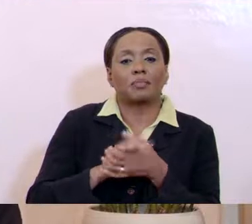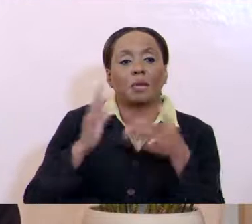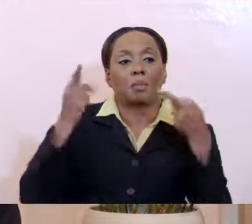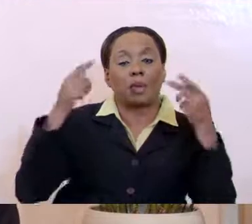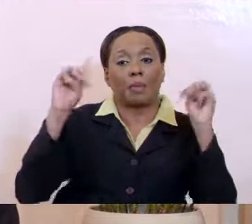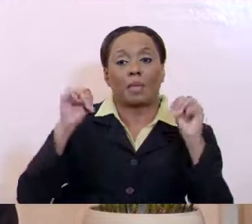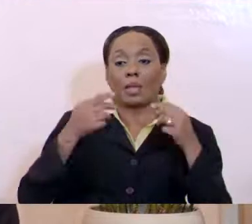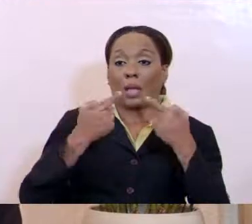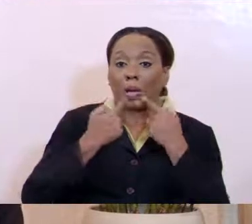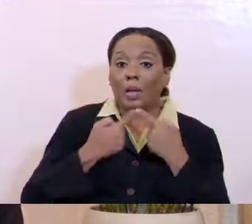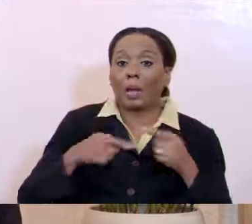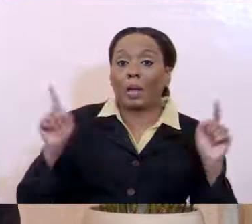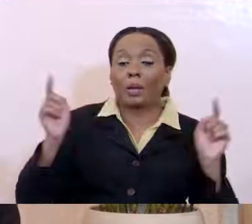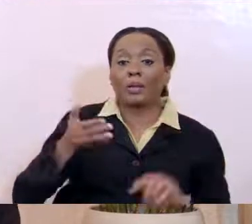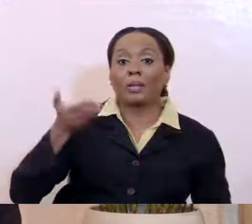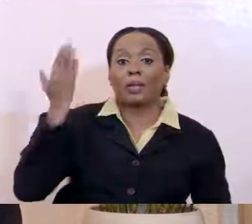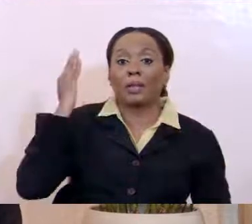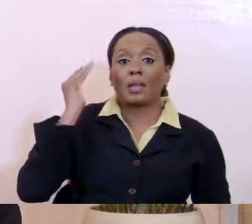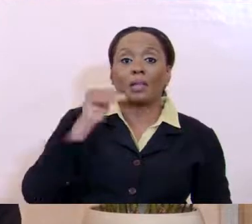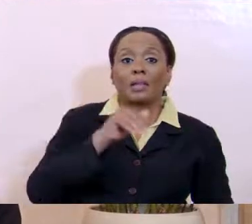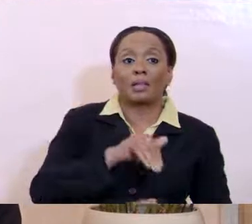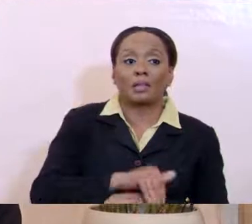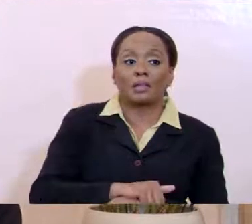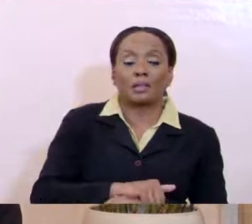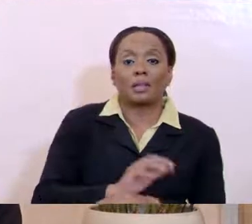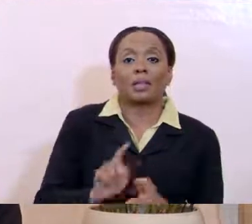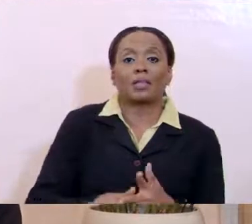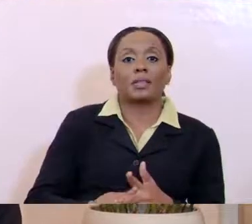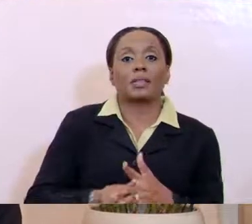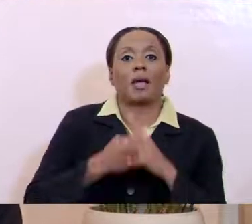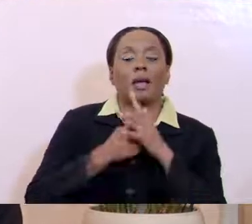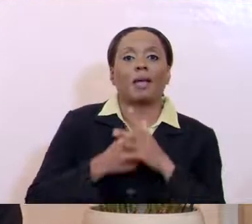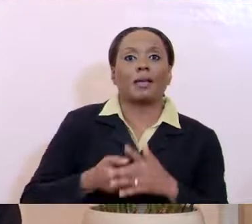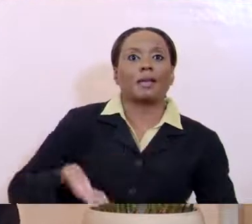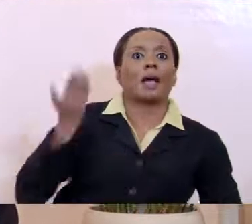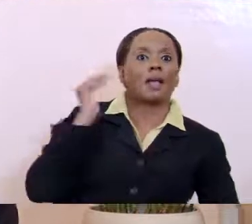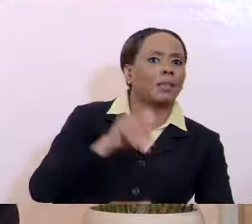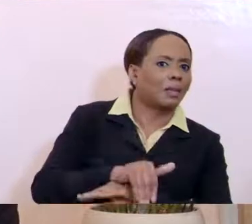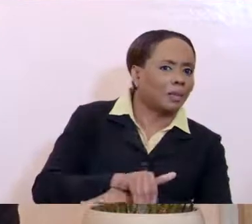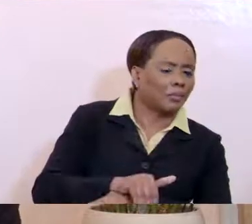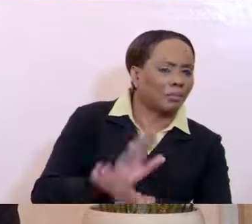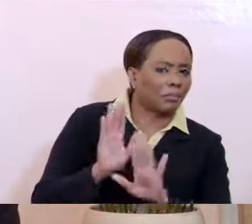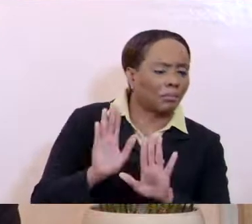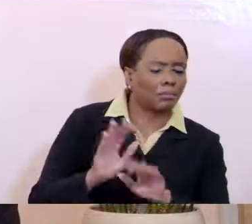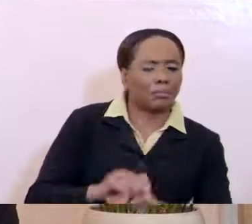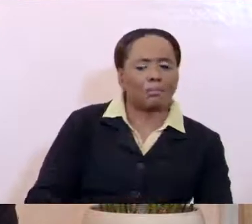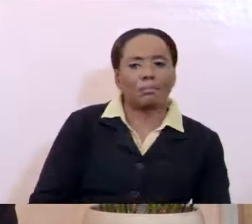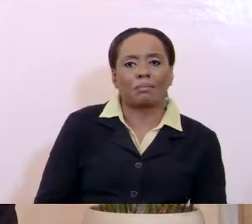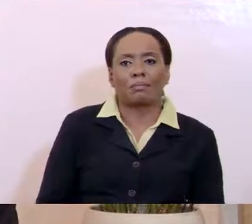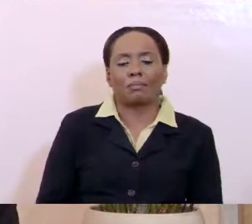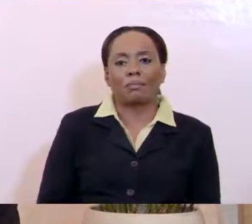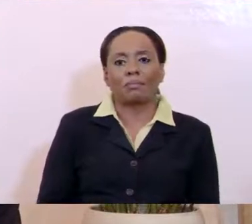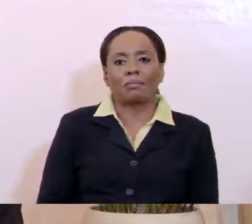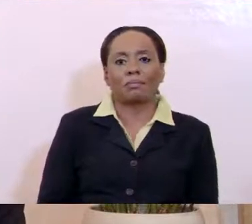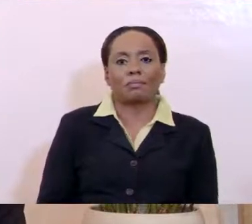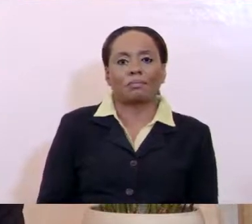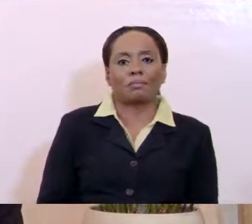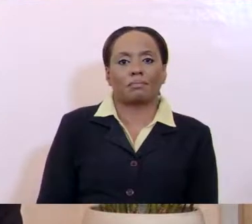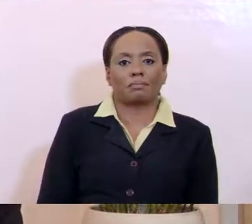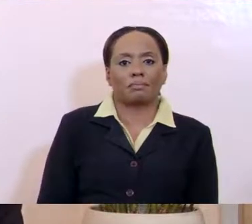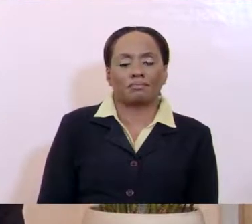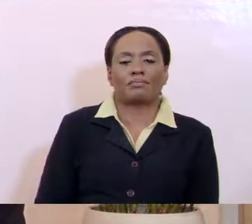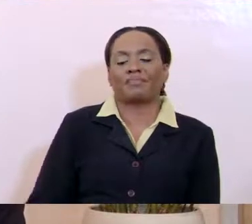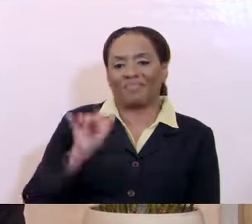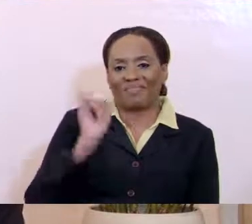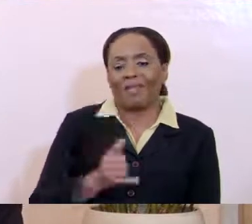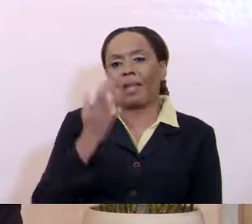night came into effect immediately. And that is largely why I've been